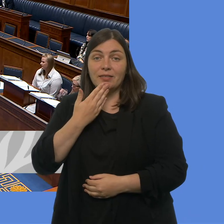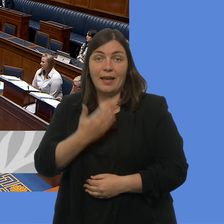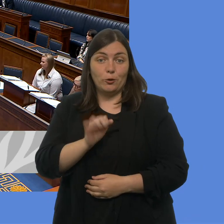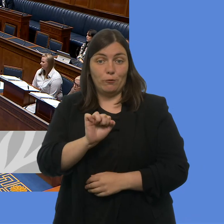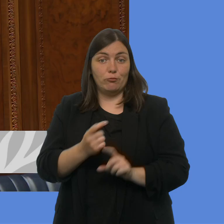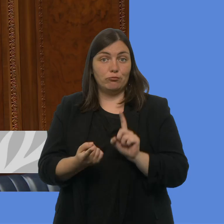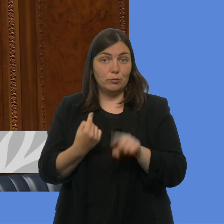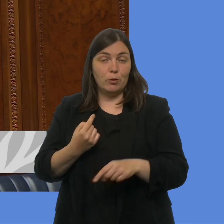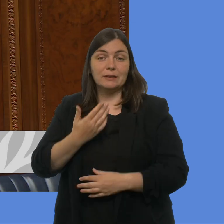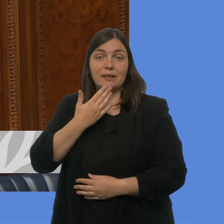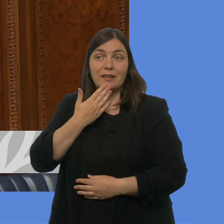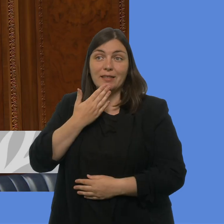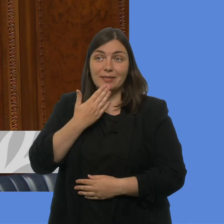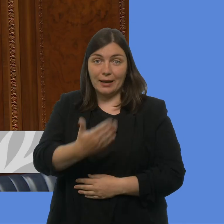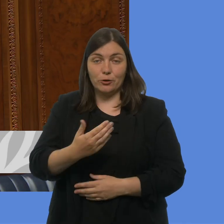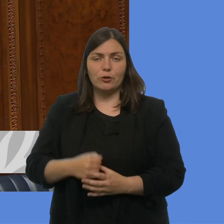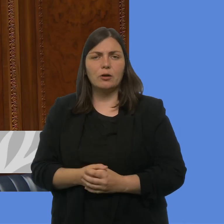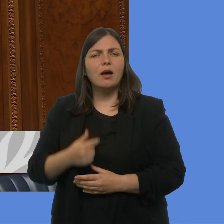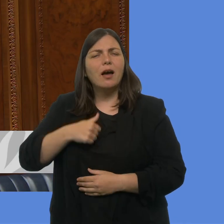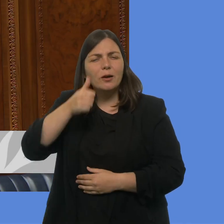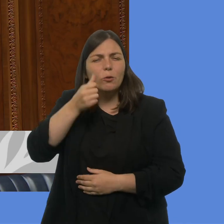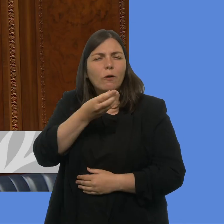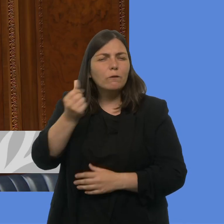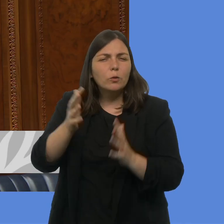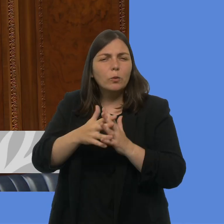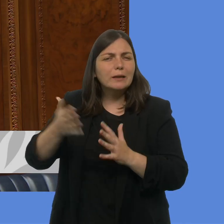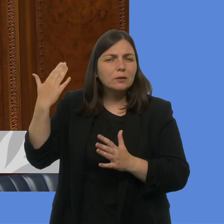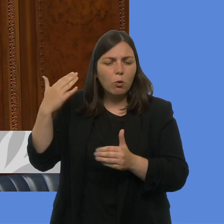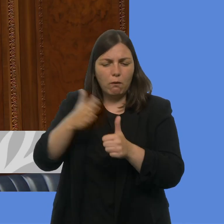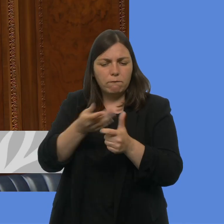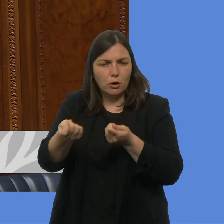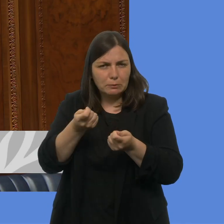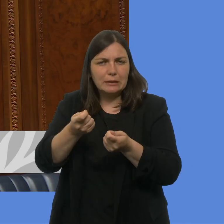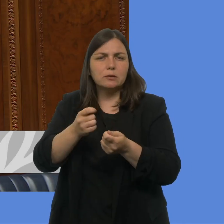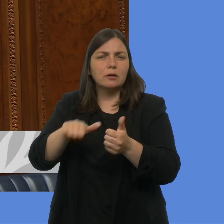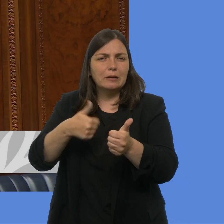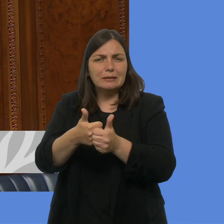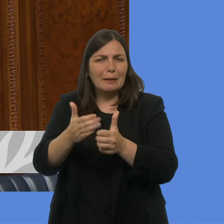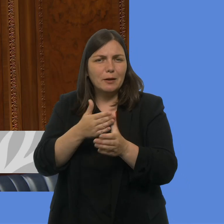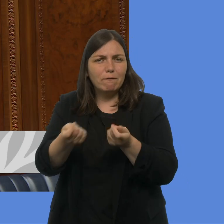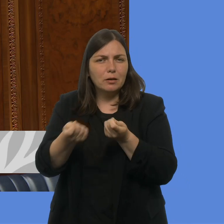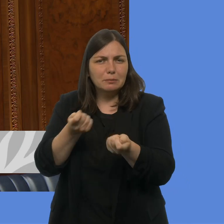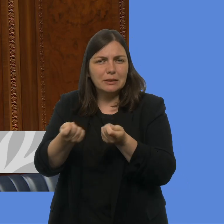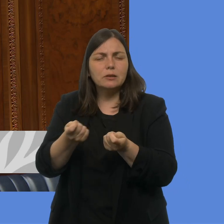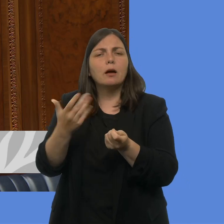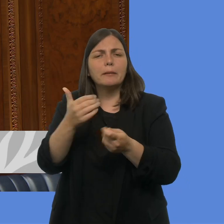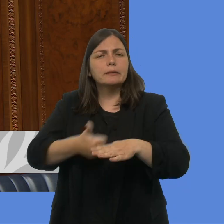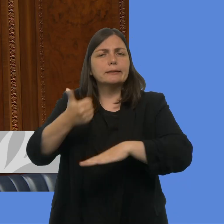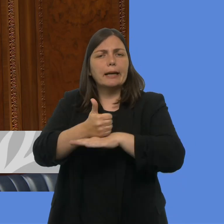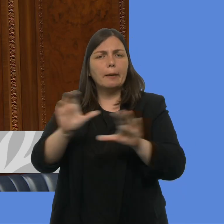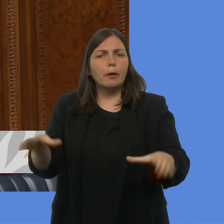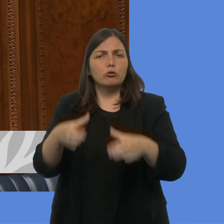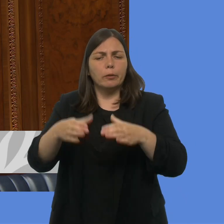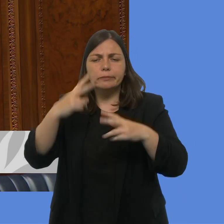ago requesting a task force be set up to investigate the impact of the aftermath of the Donegal Road bonfire, potential impact on the people's